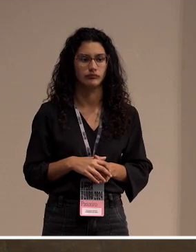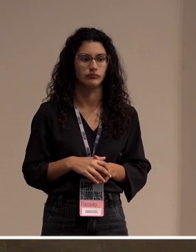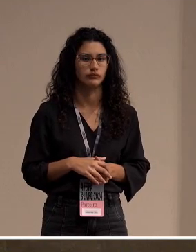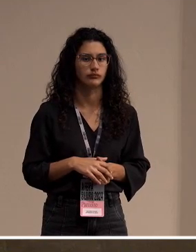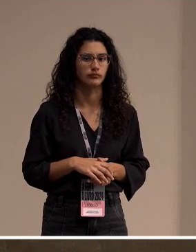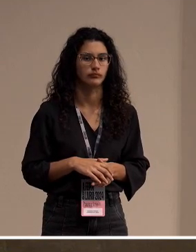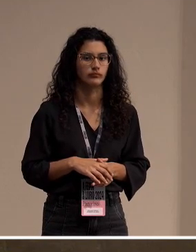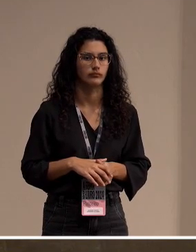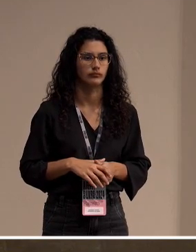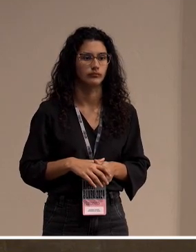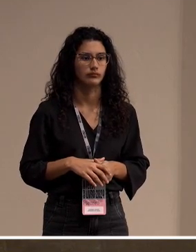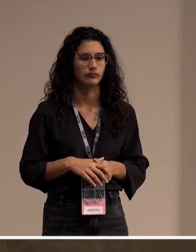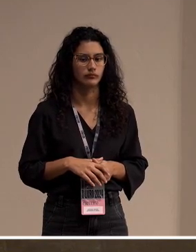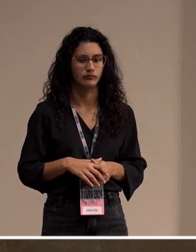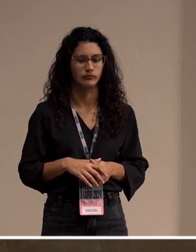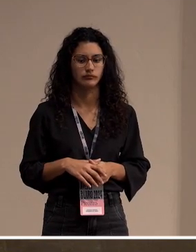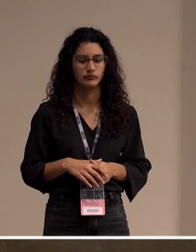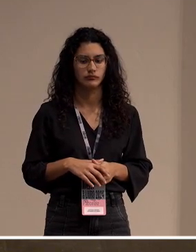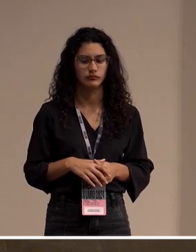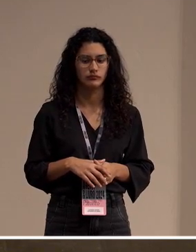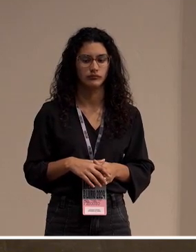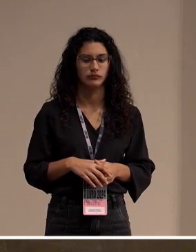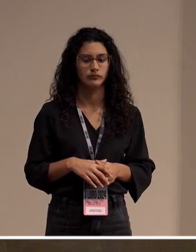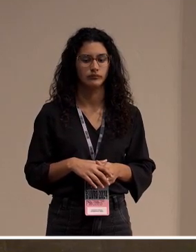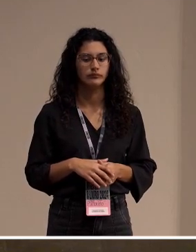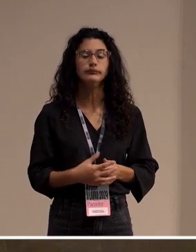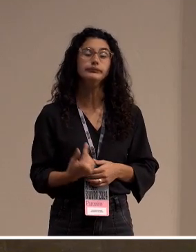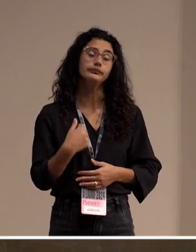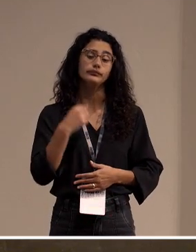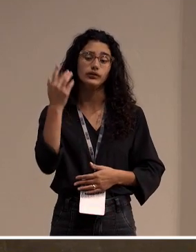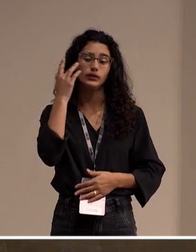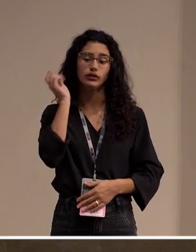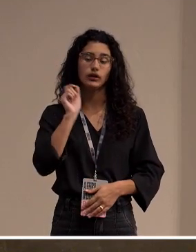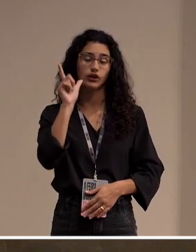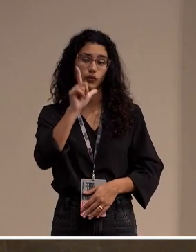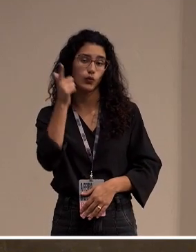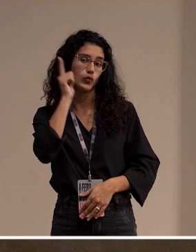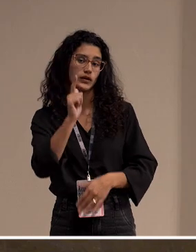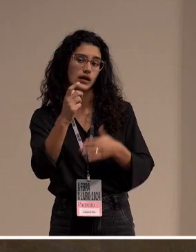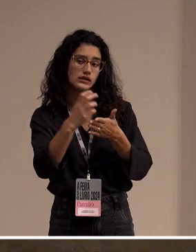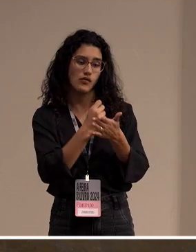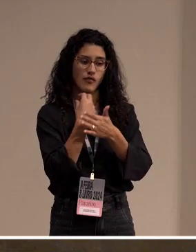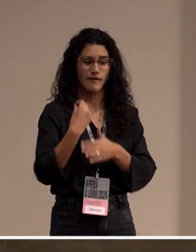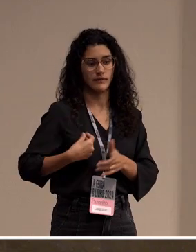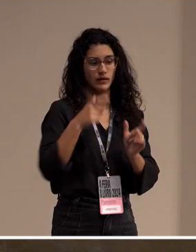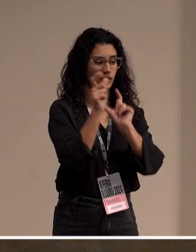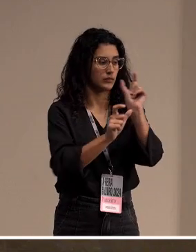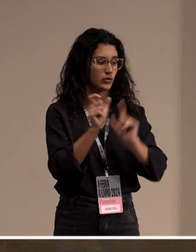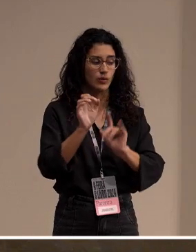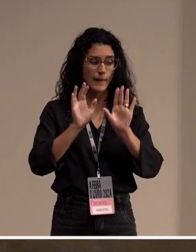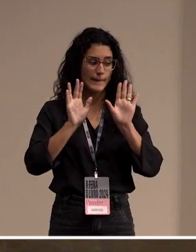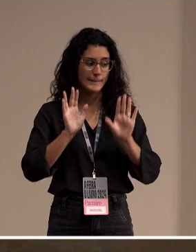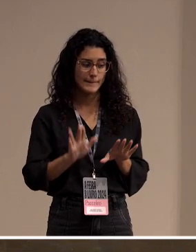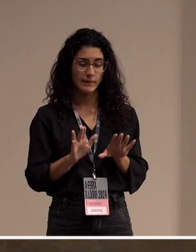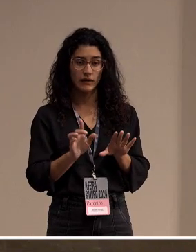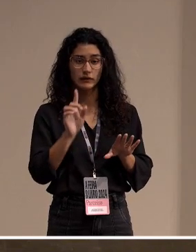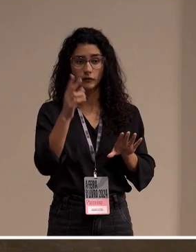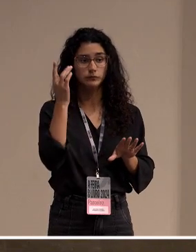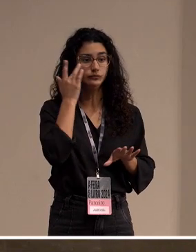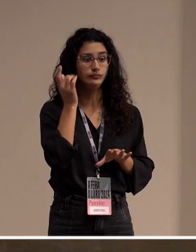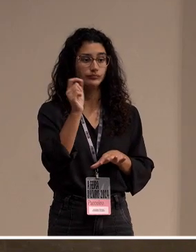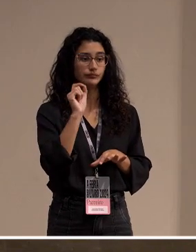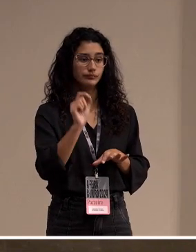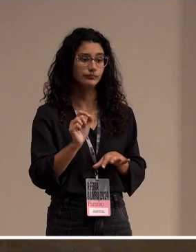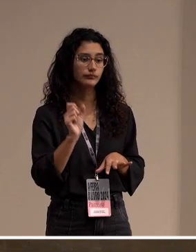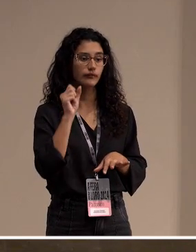Yeah, I don't think literature can save the lives of people. But I think if it is your particular calling